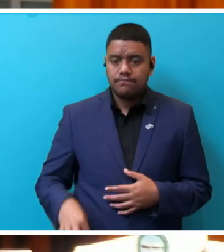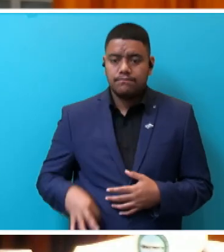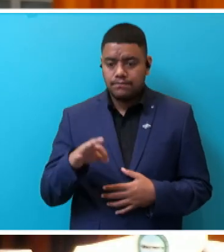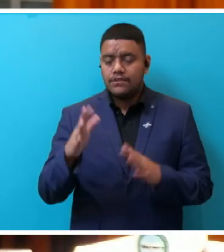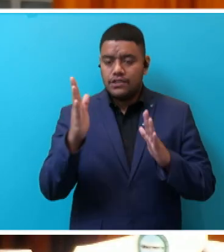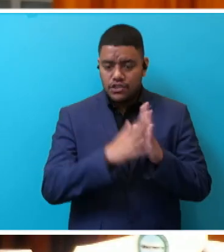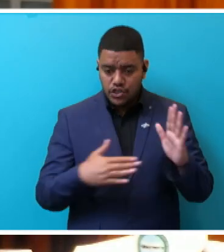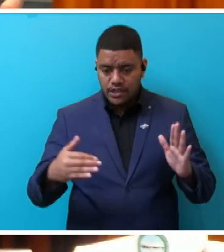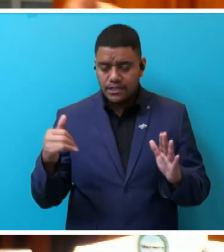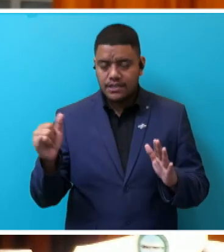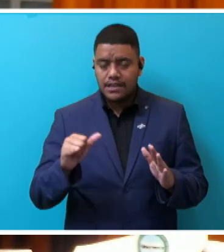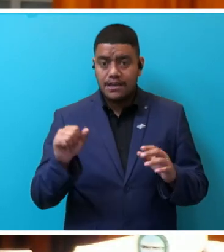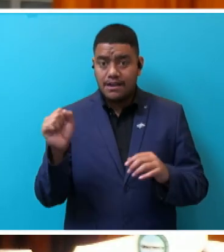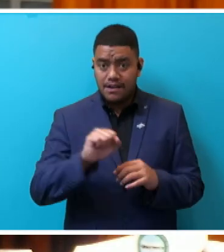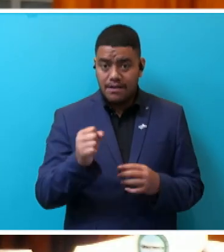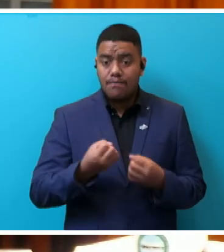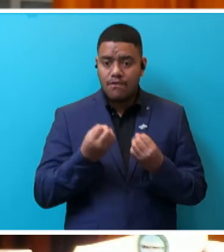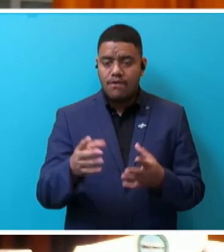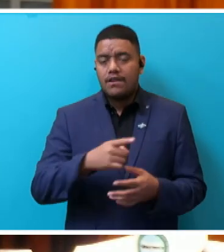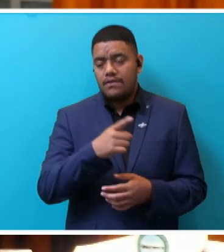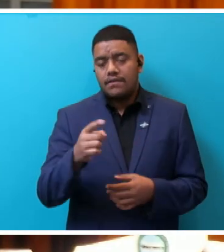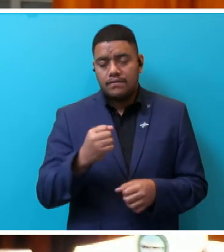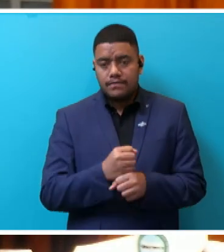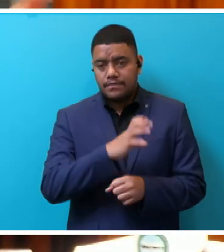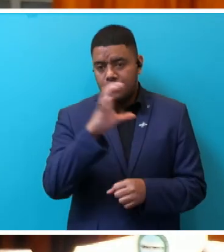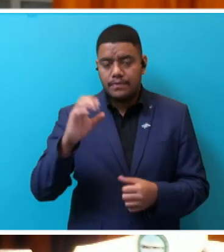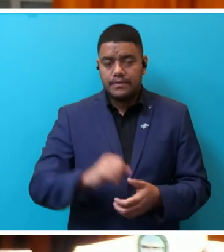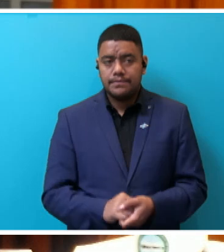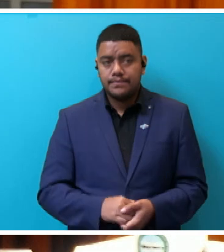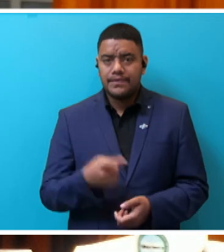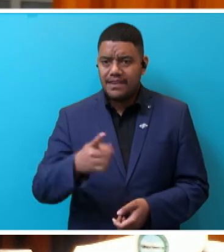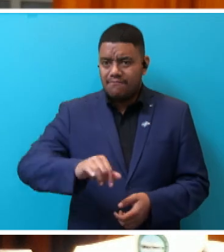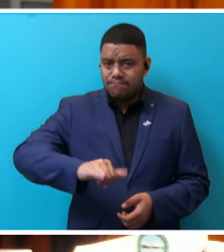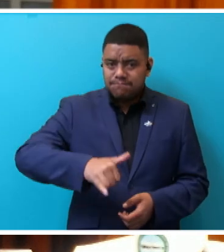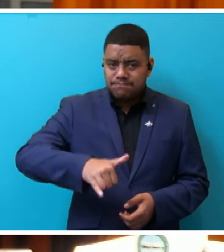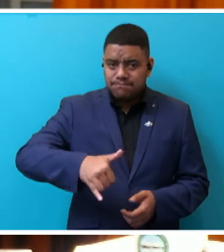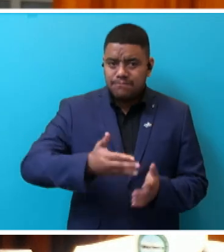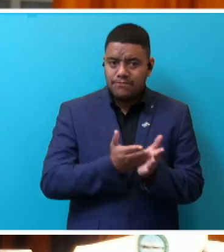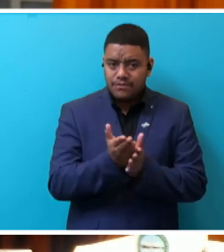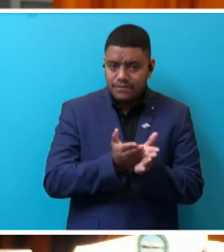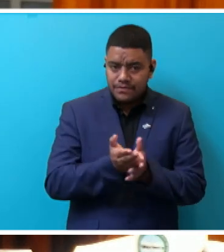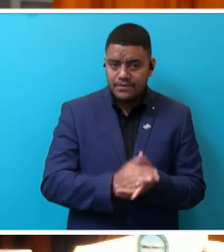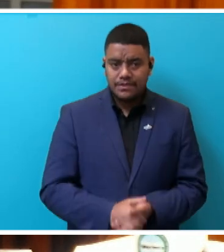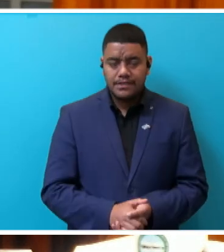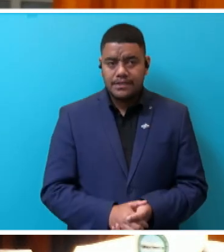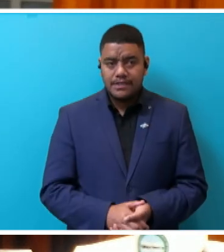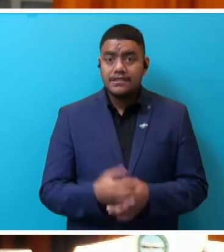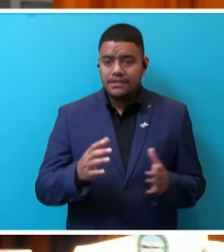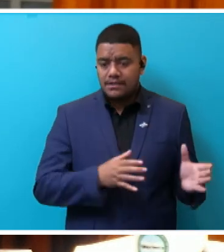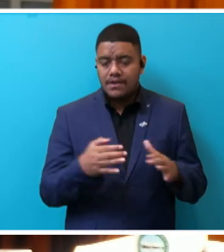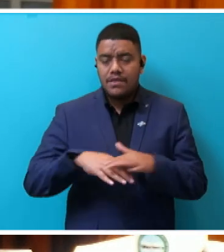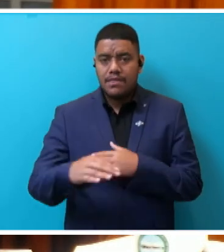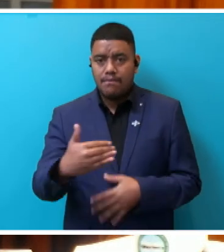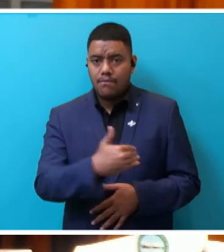and vehicles that will provide that to the mining company. Laundry services. Miners would come in the morning,